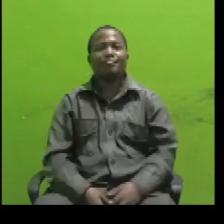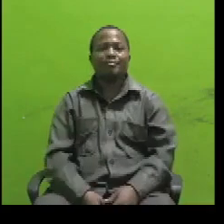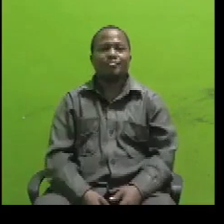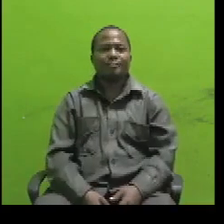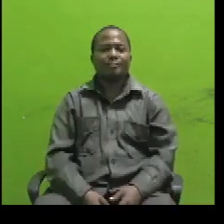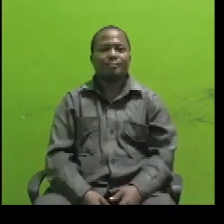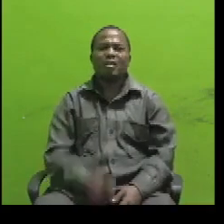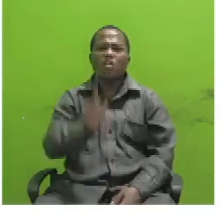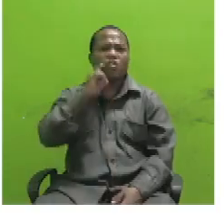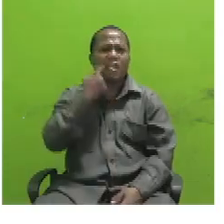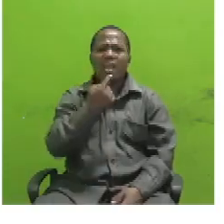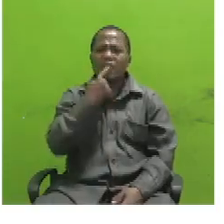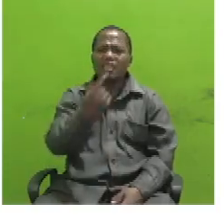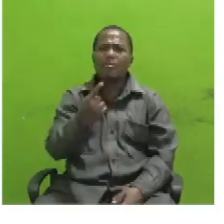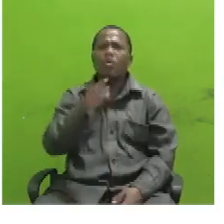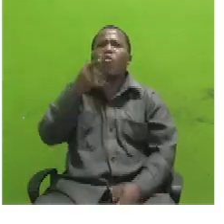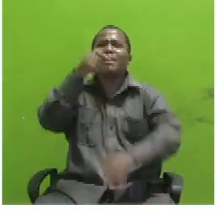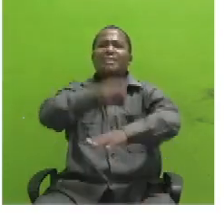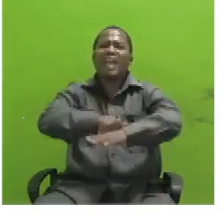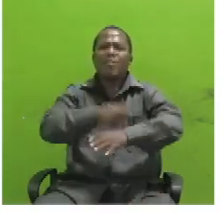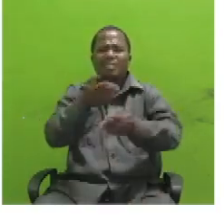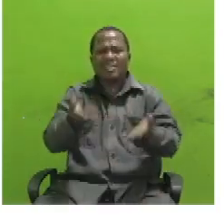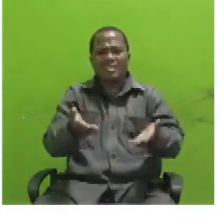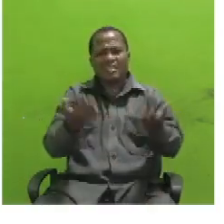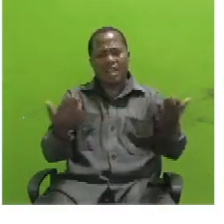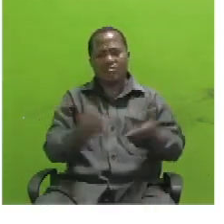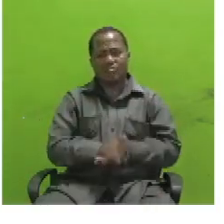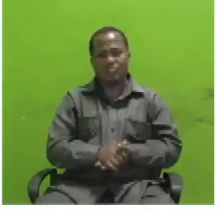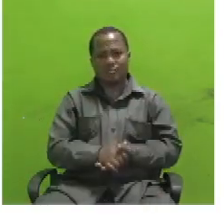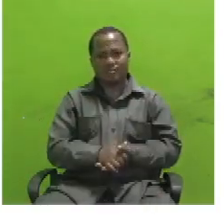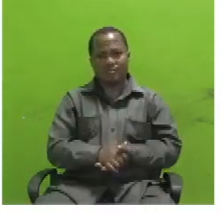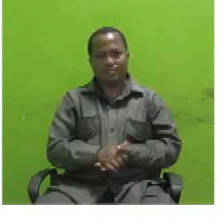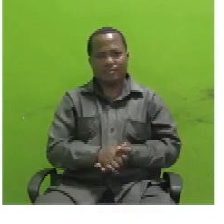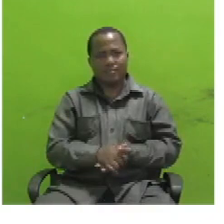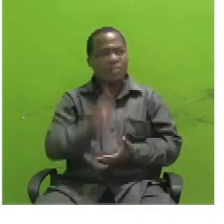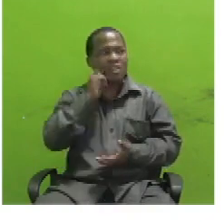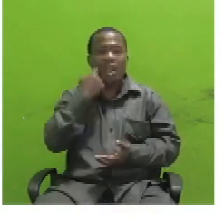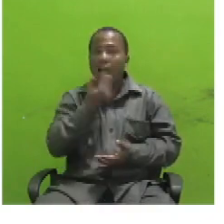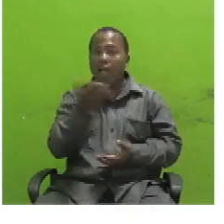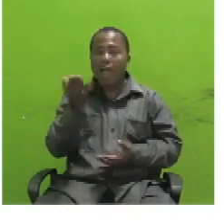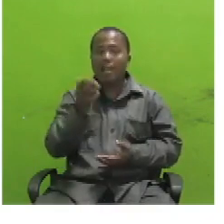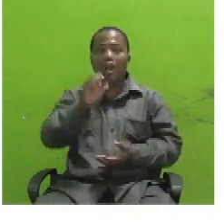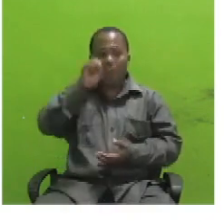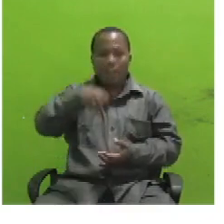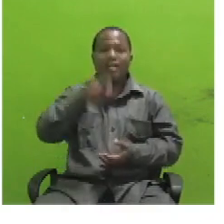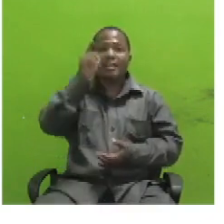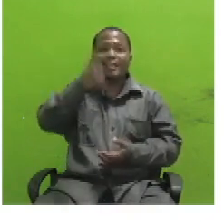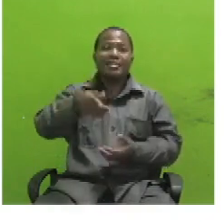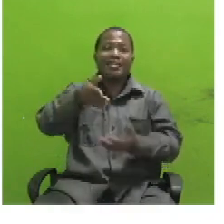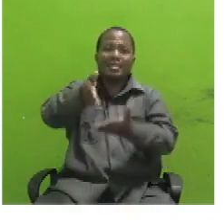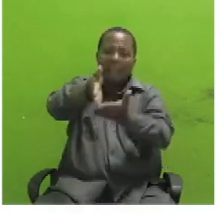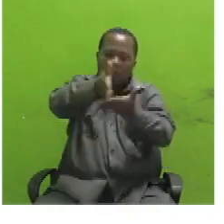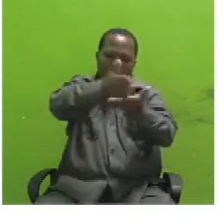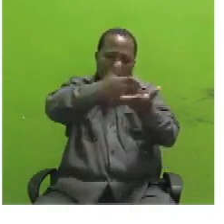Can you try to tell me what time is it now? Yes, can you try? Yes, it is